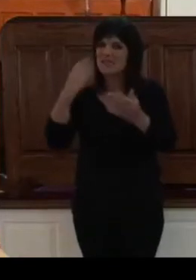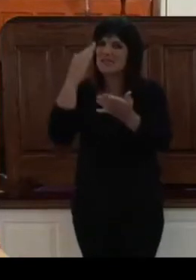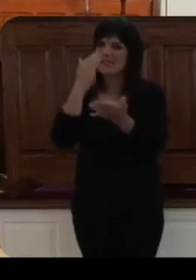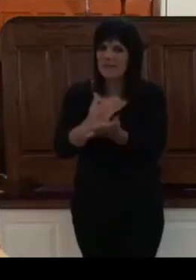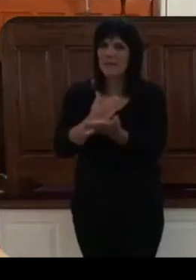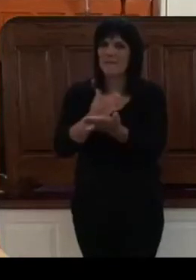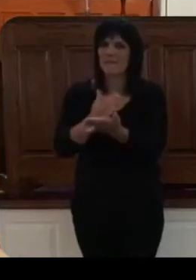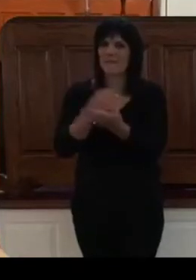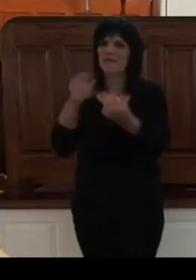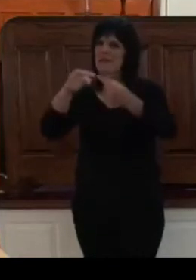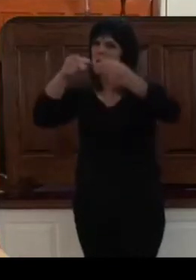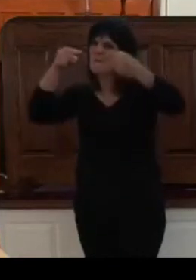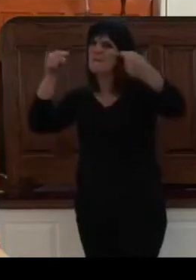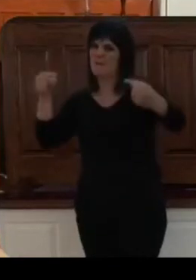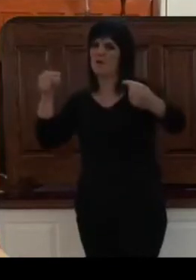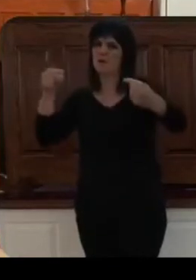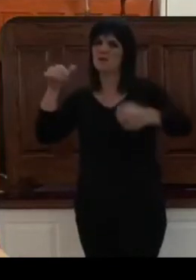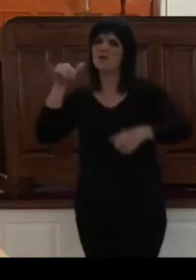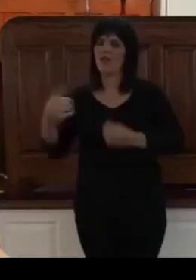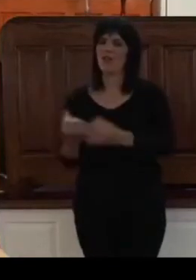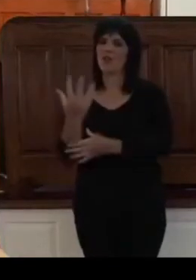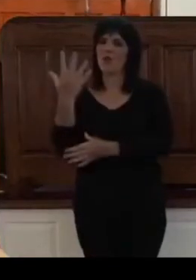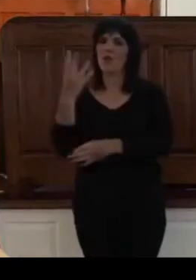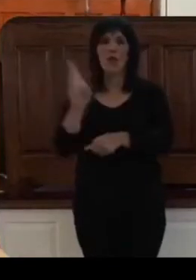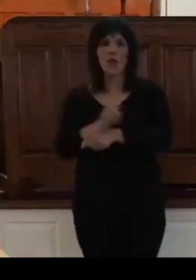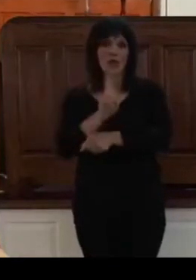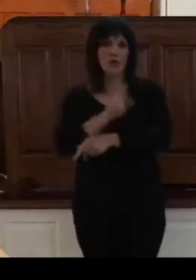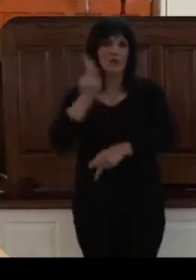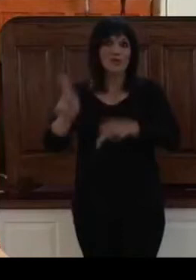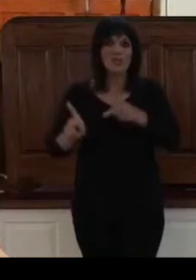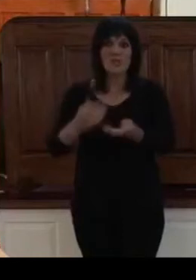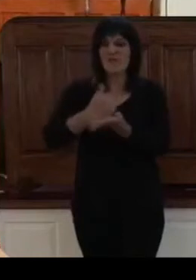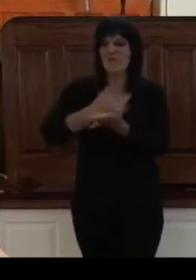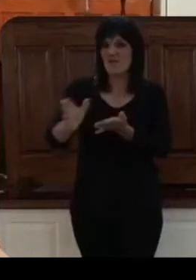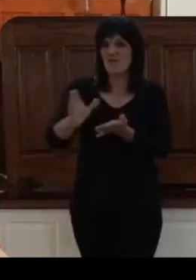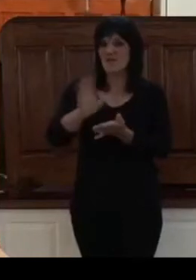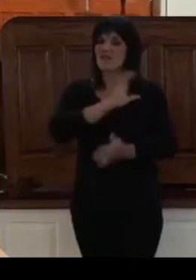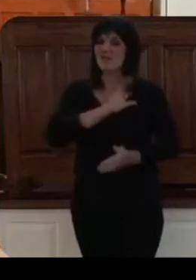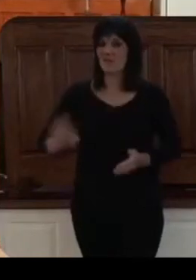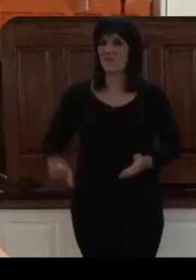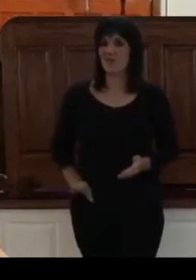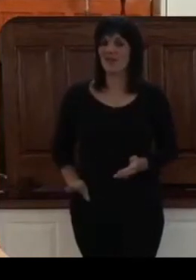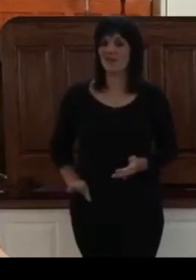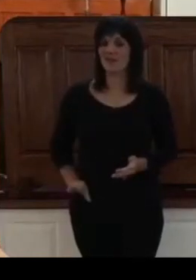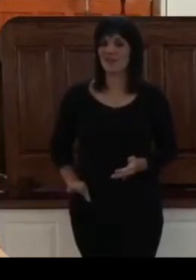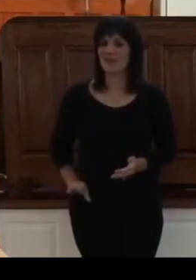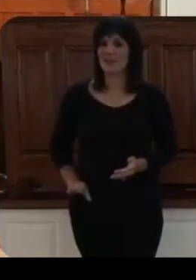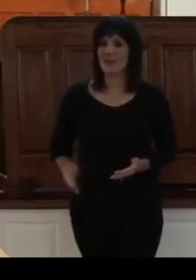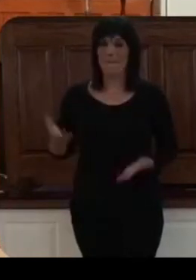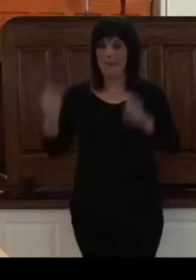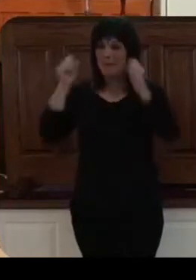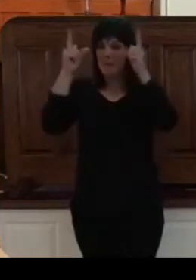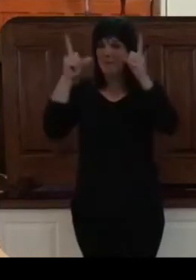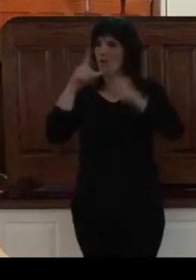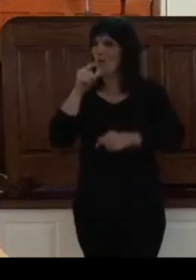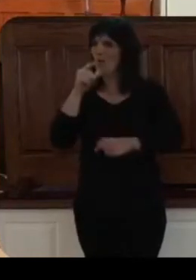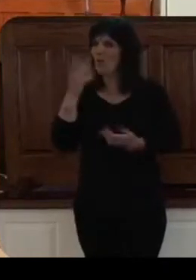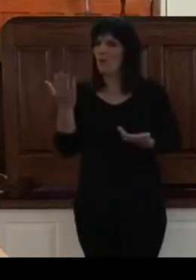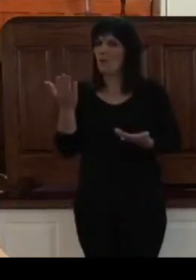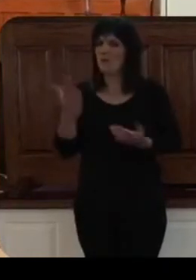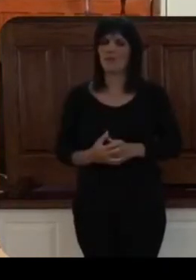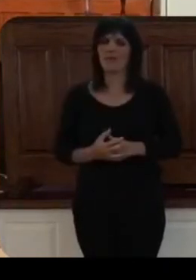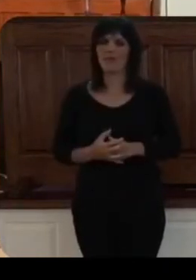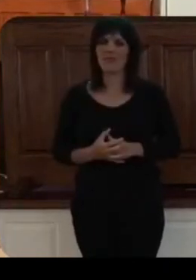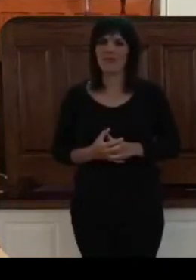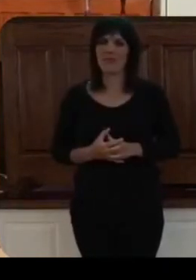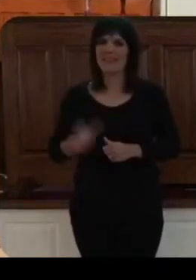He opposes that growth. And he uses people who've rejected Christ. And it may surprise us sometimes who he uses. So Satan's